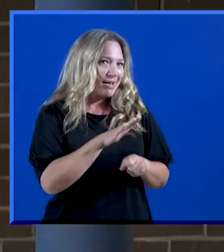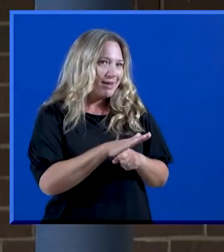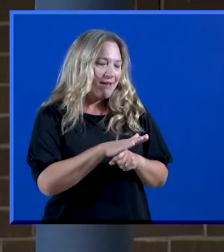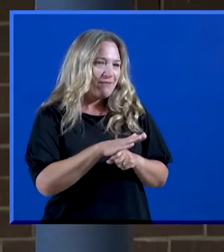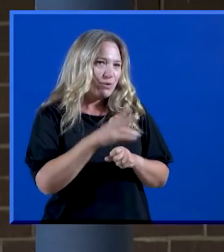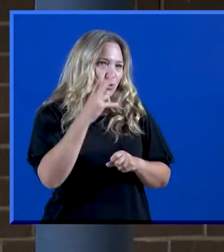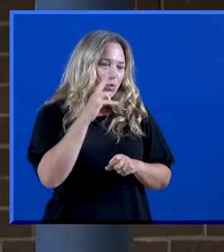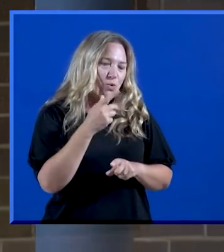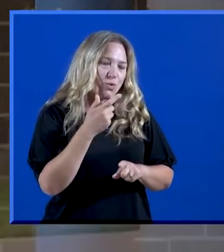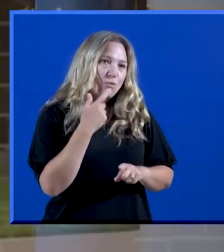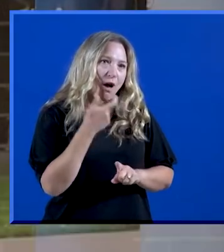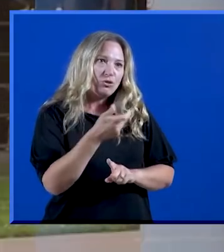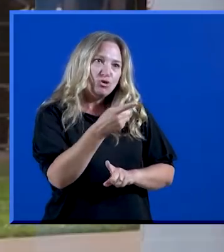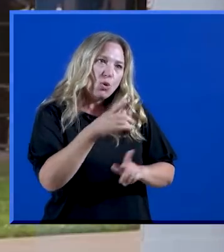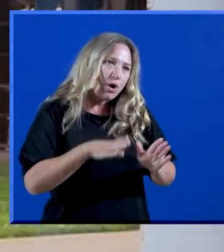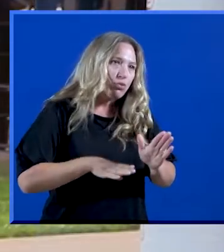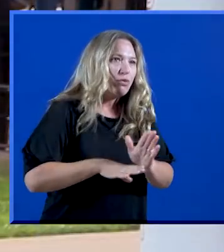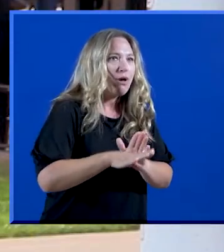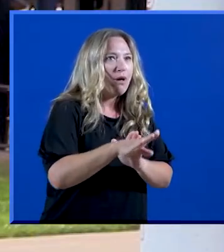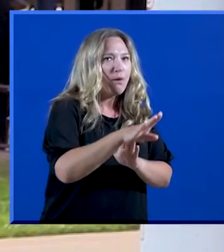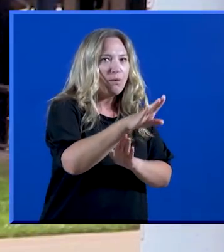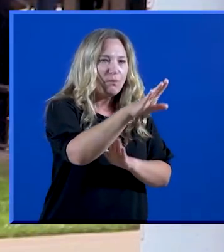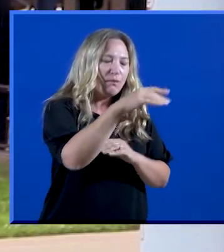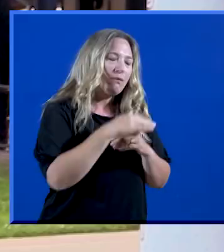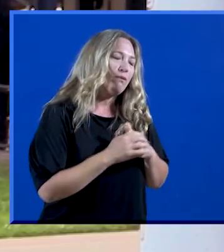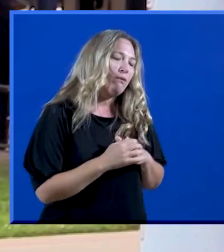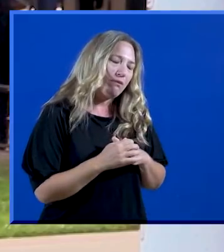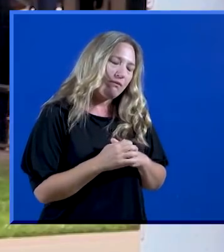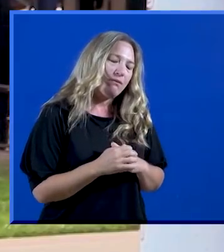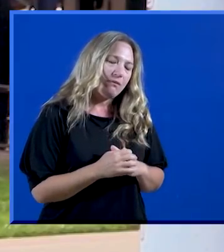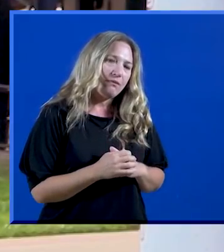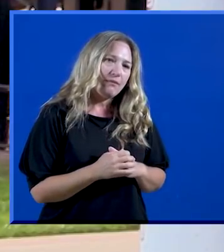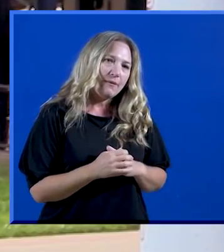us lucky enough to watch you spread your wings and fly.